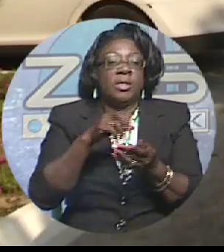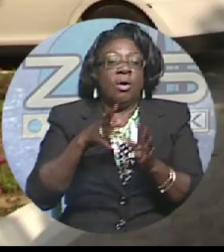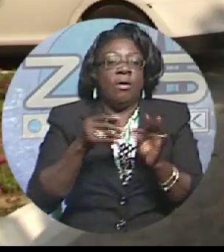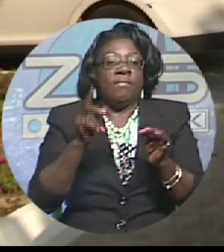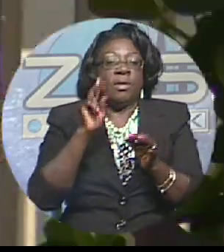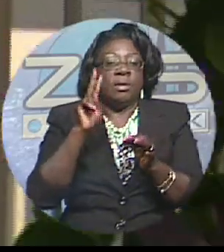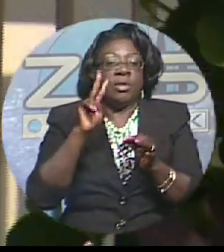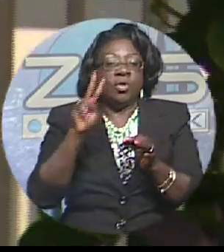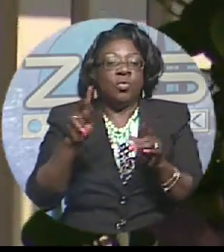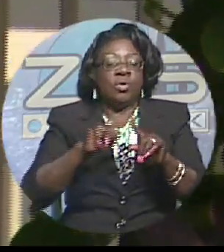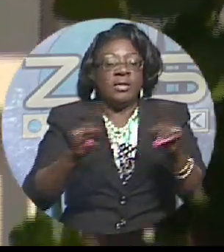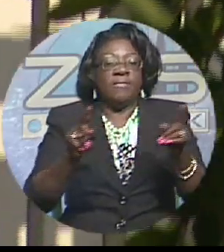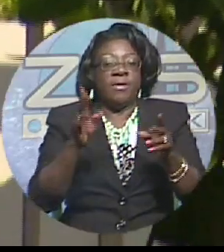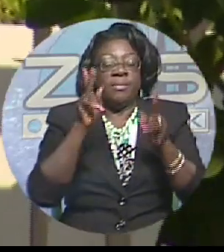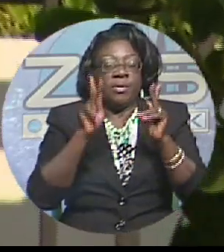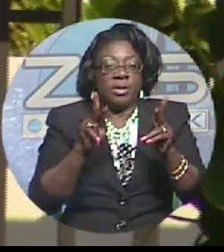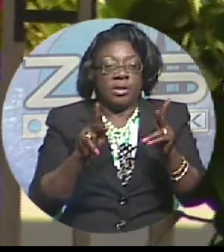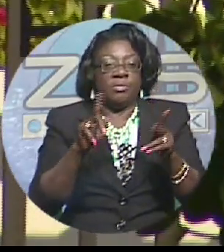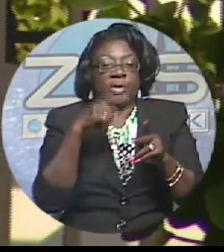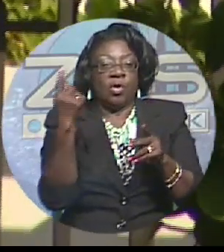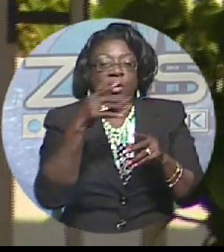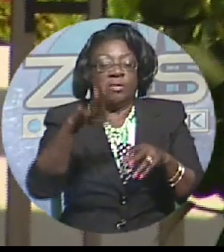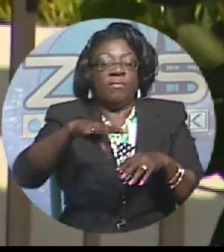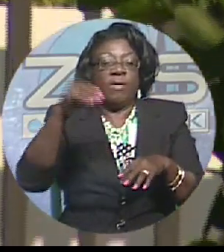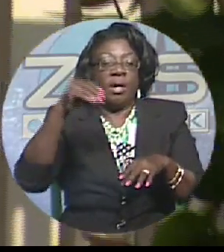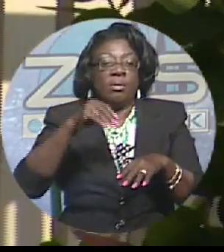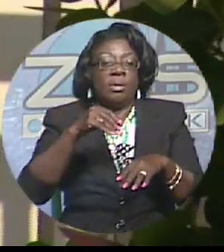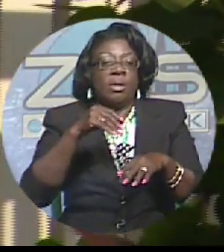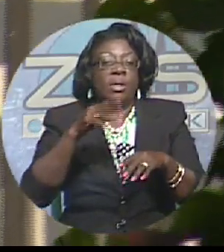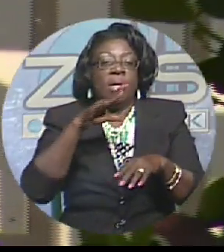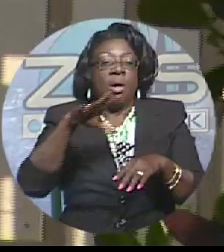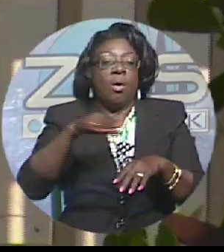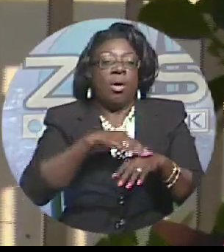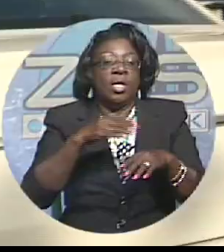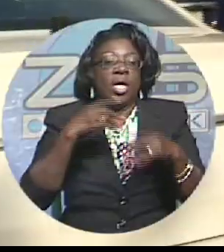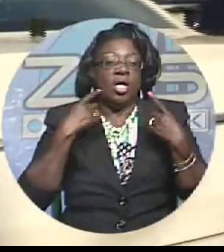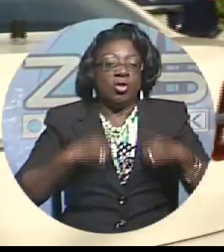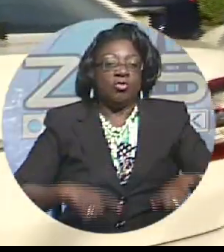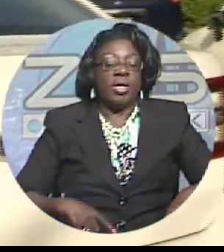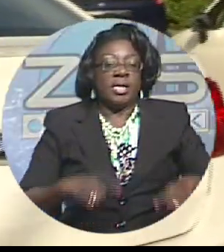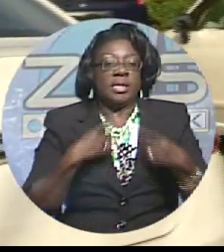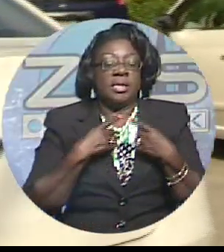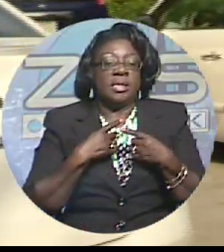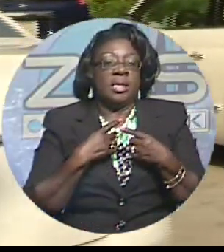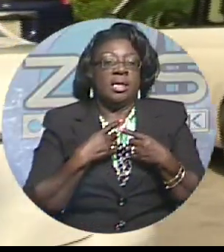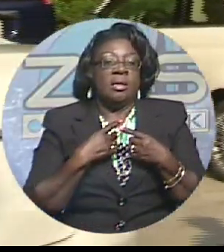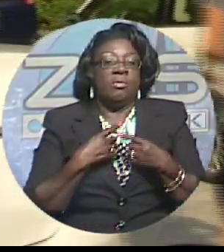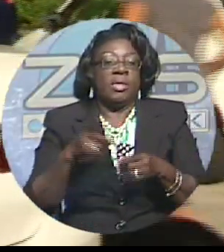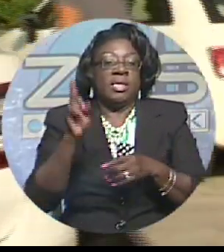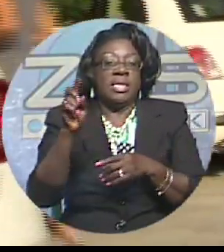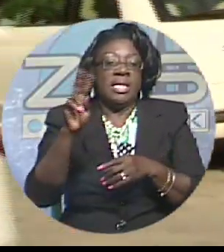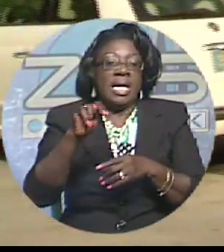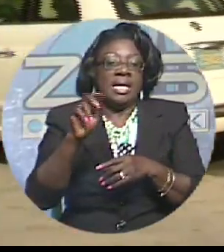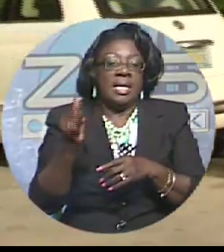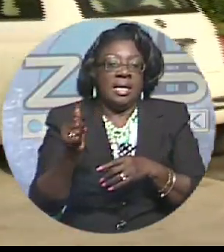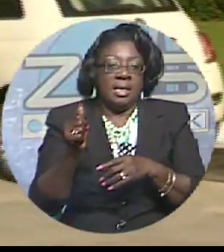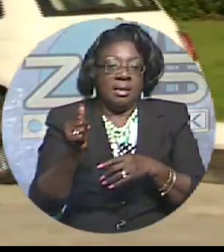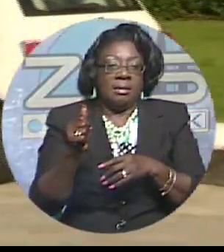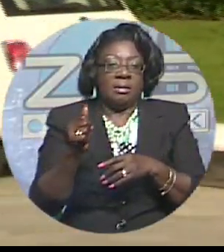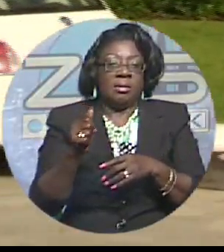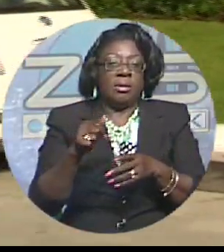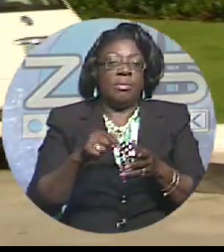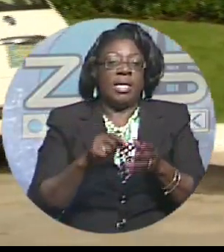2 individuals' DNA was also found on the multicolored dress, with the major DNA profile matching that of Philip